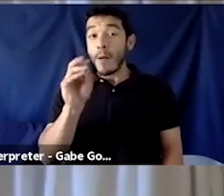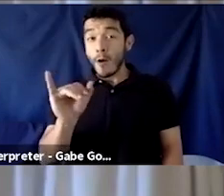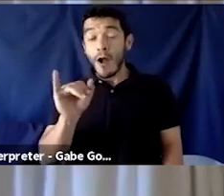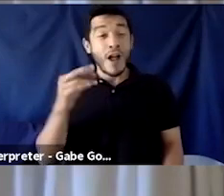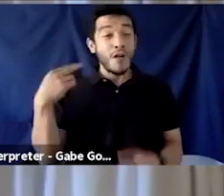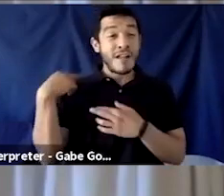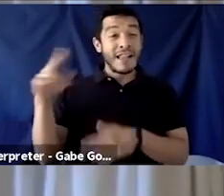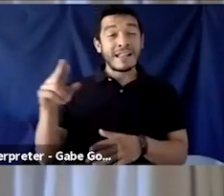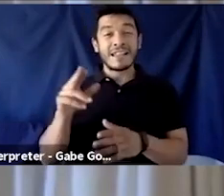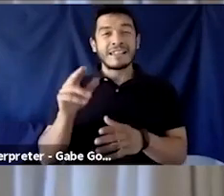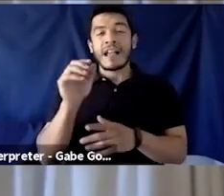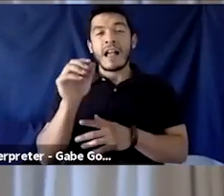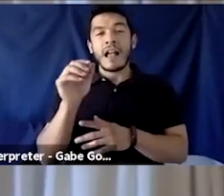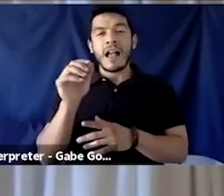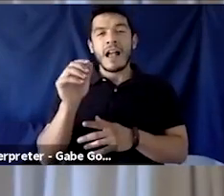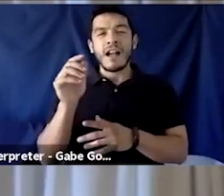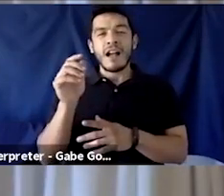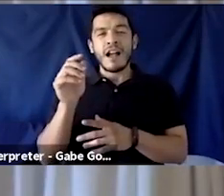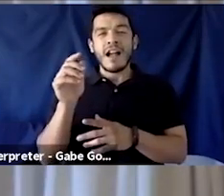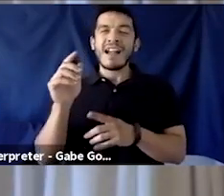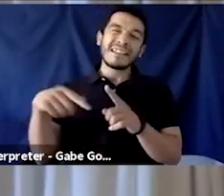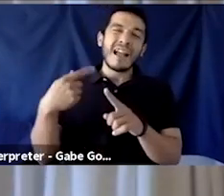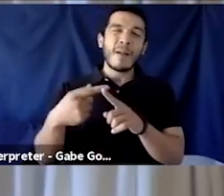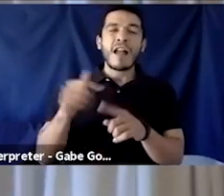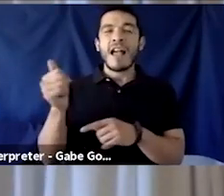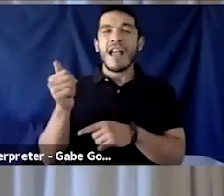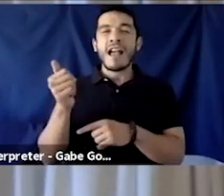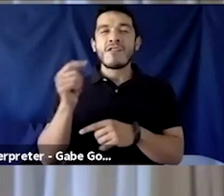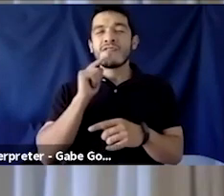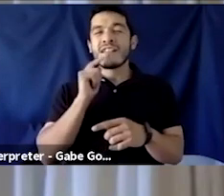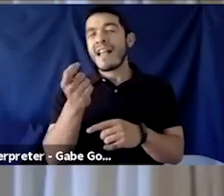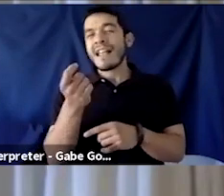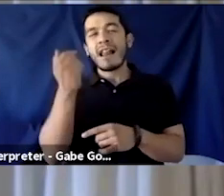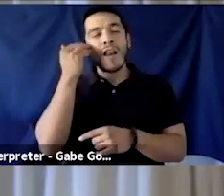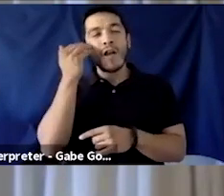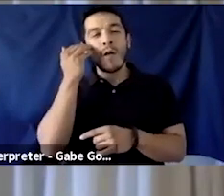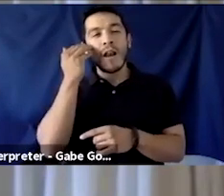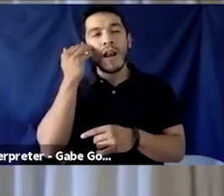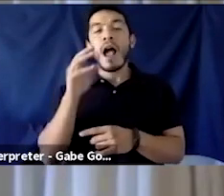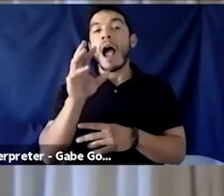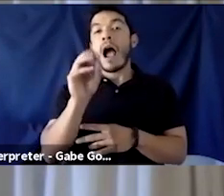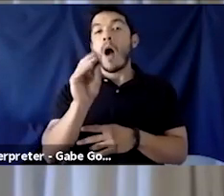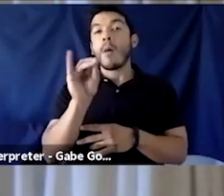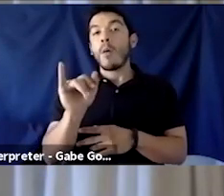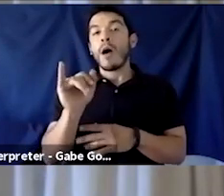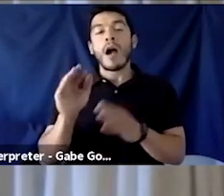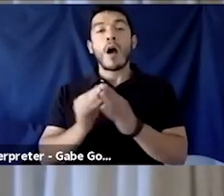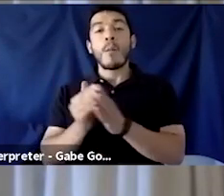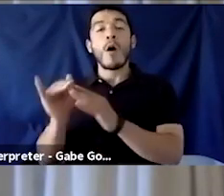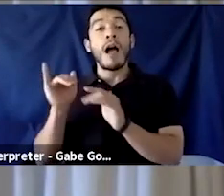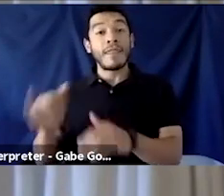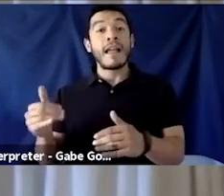It's about a little known cowboy community that exists today